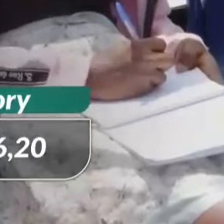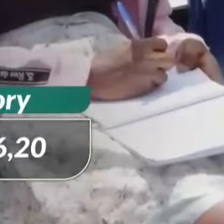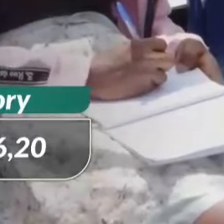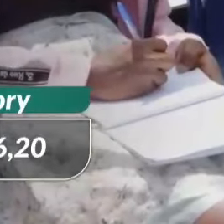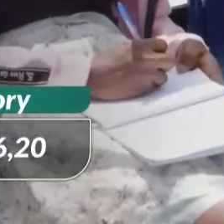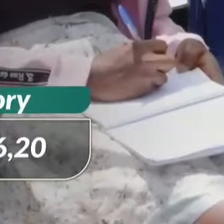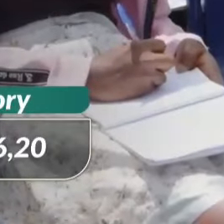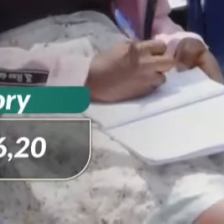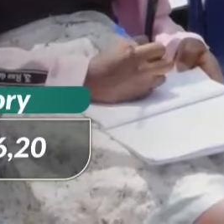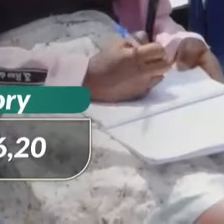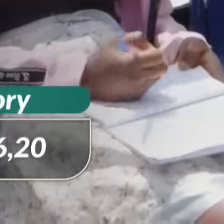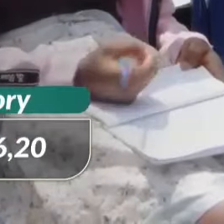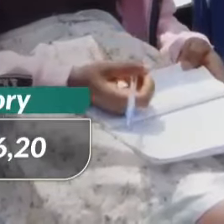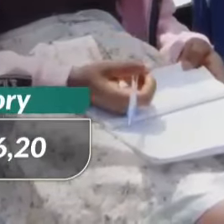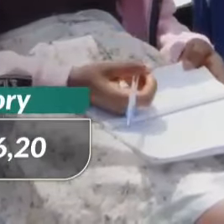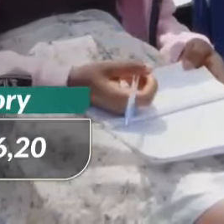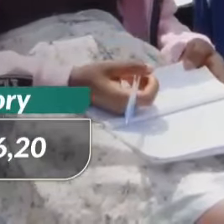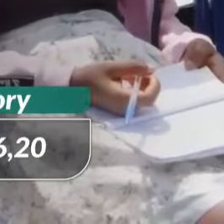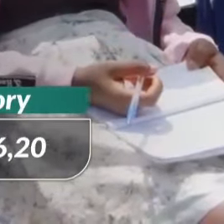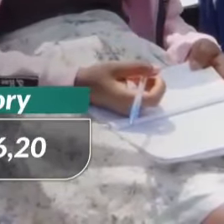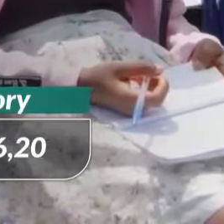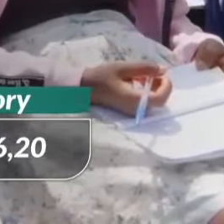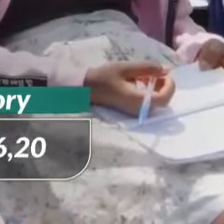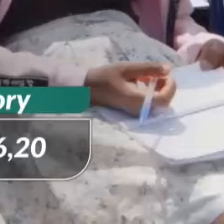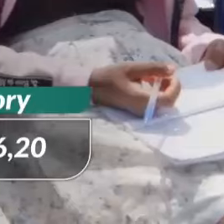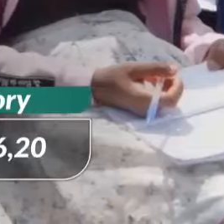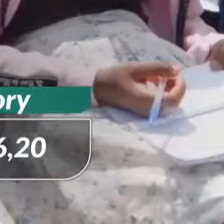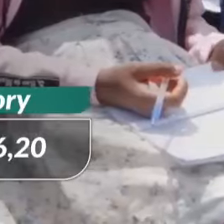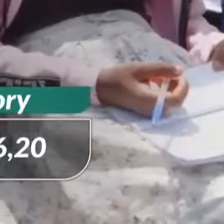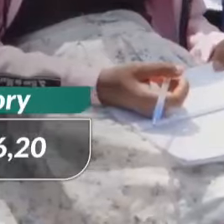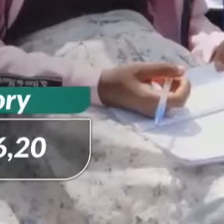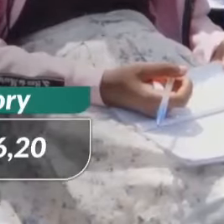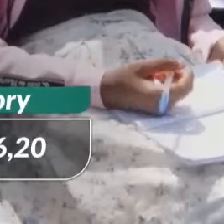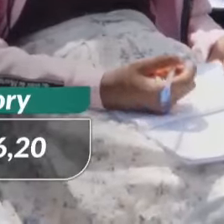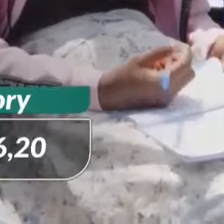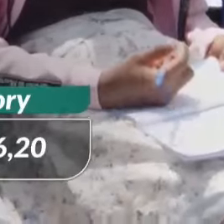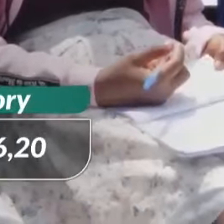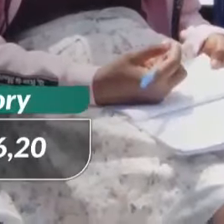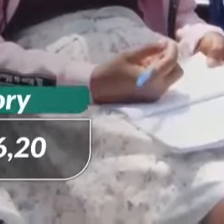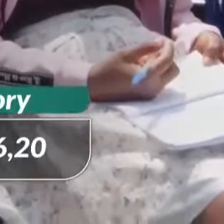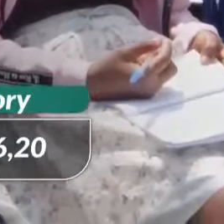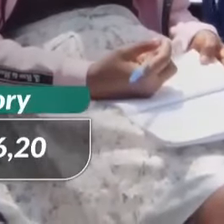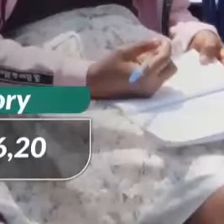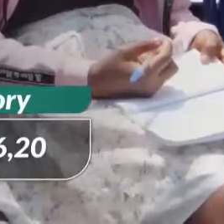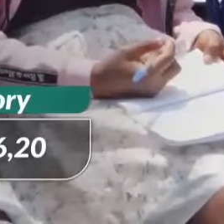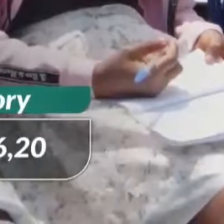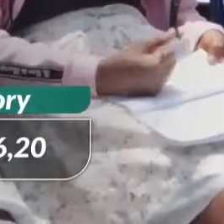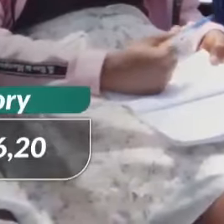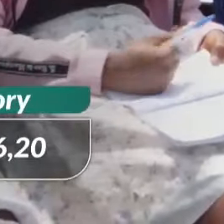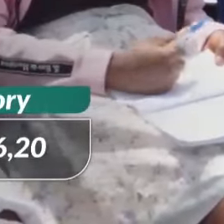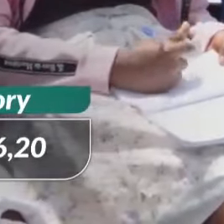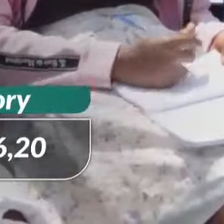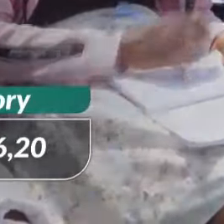as dull as he ever was, and remain as deadened as he ever was. When